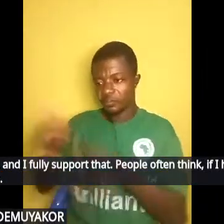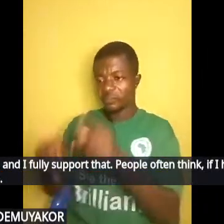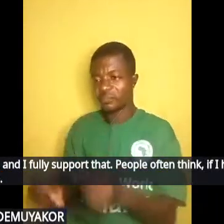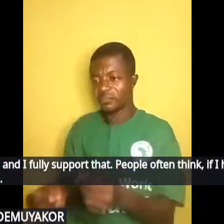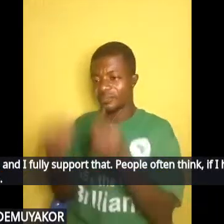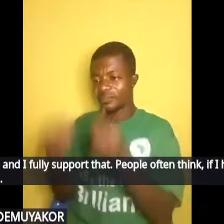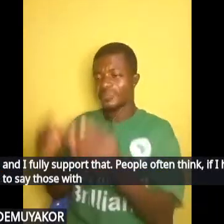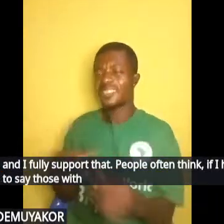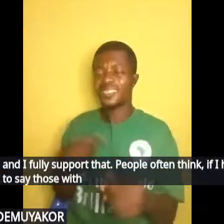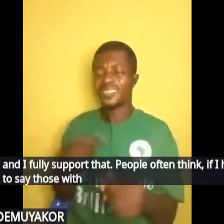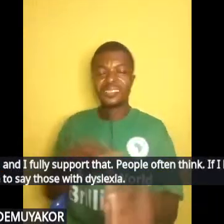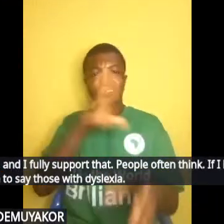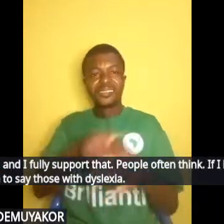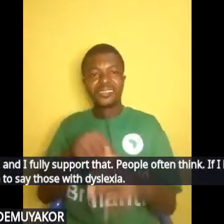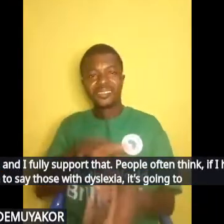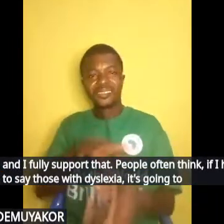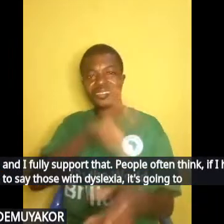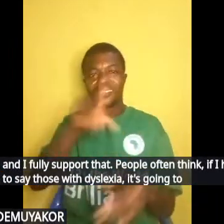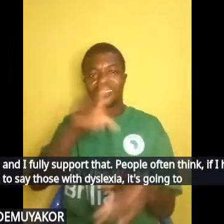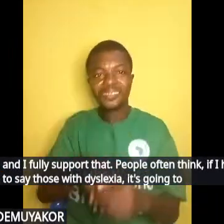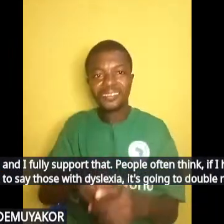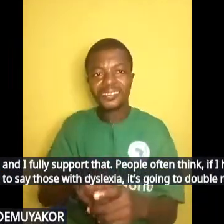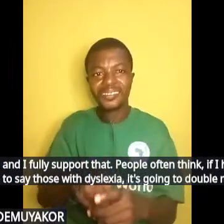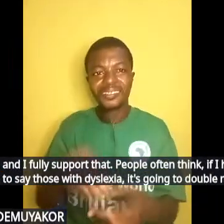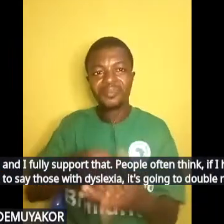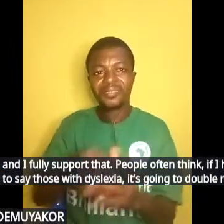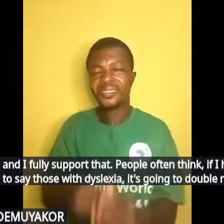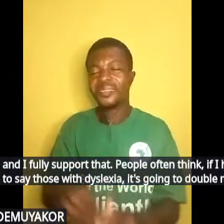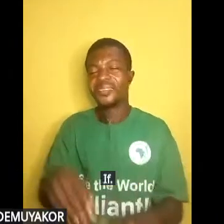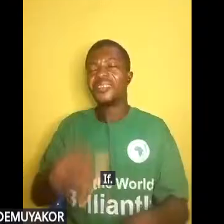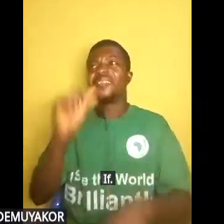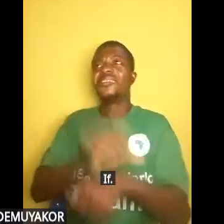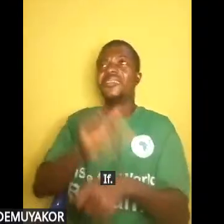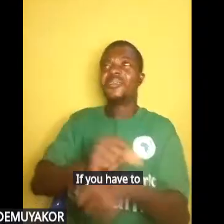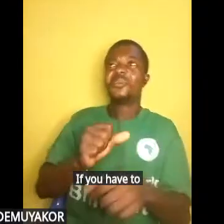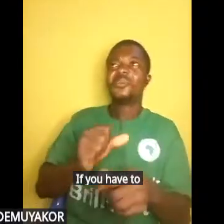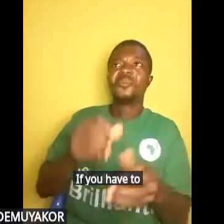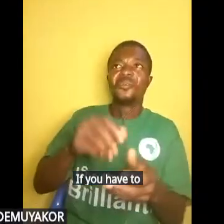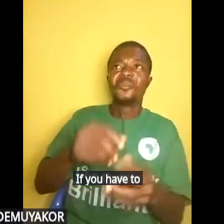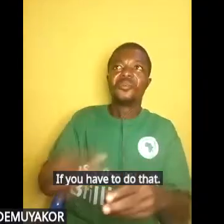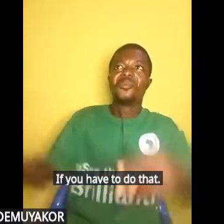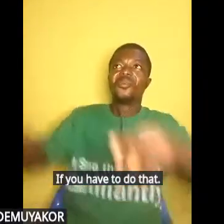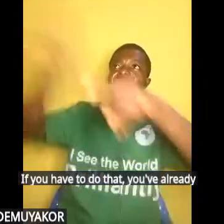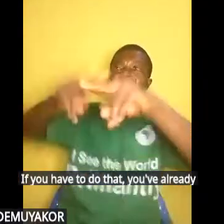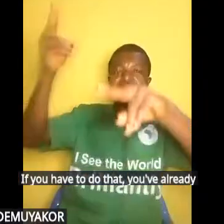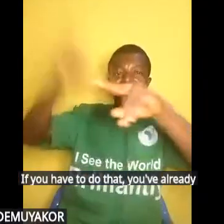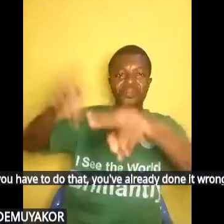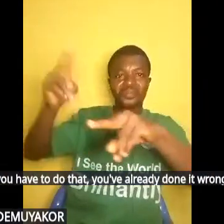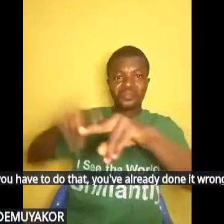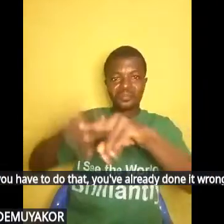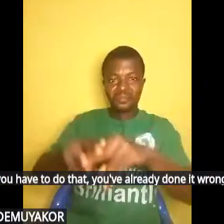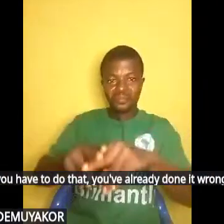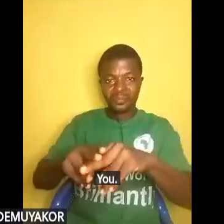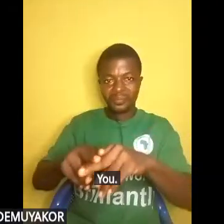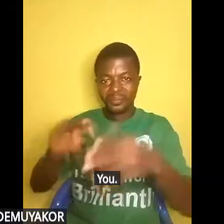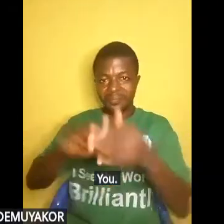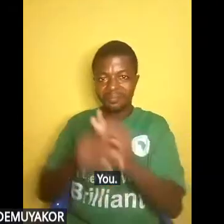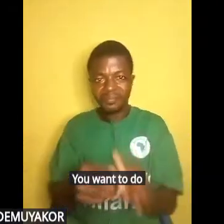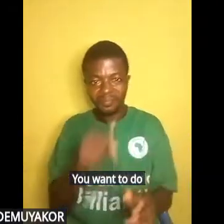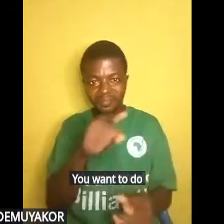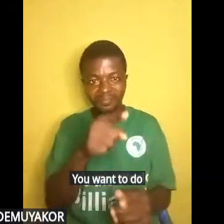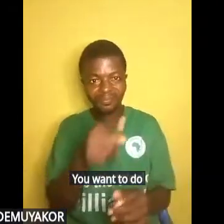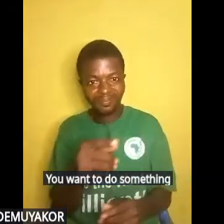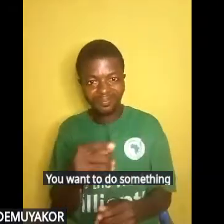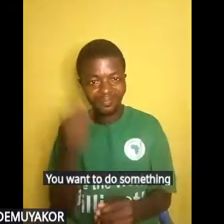with dyslexia, it's going to double my workload. If you have to do that, you've already done it wrong. You want to do something